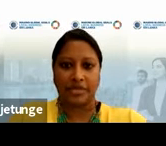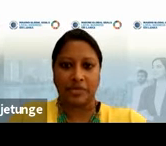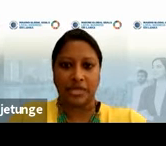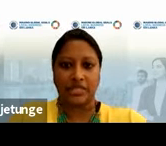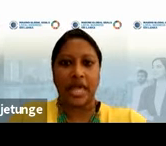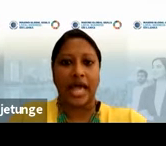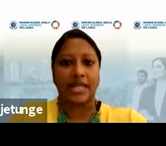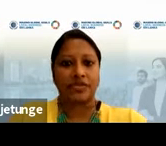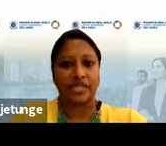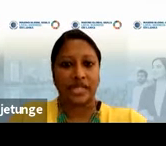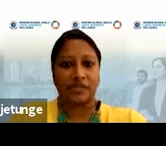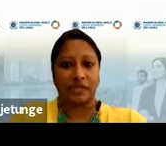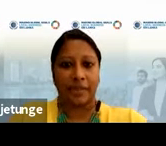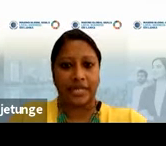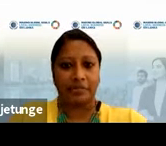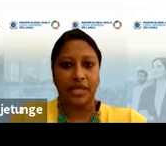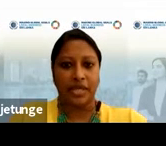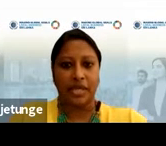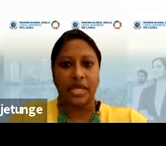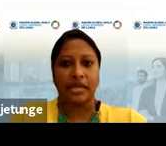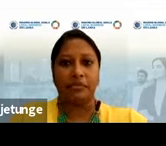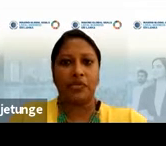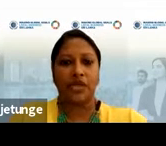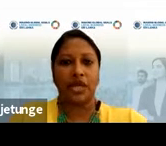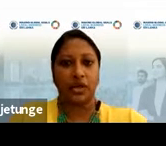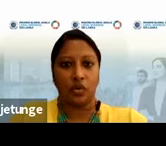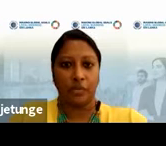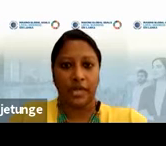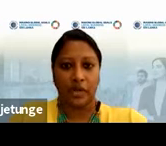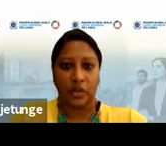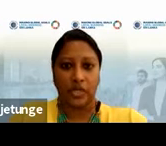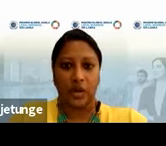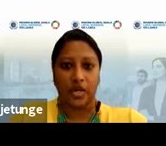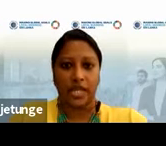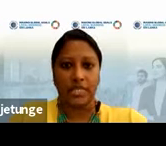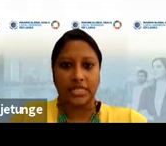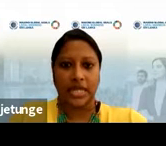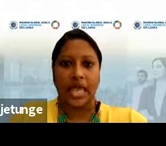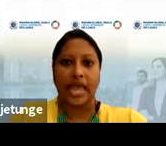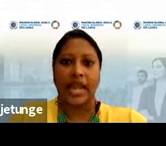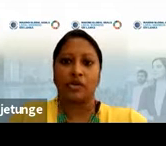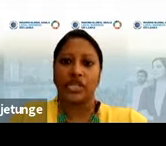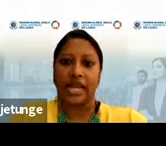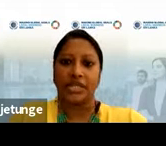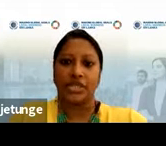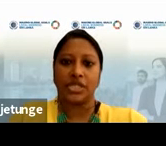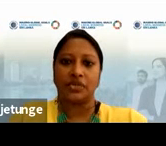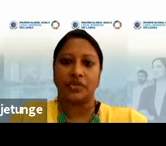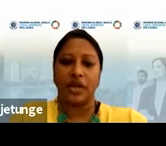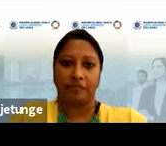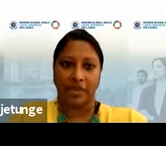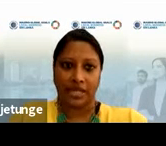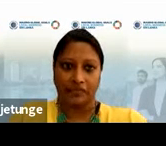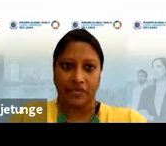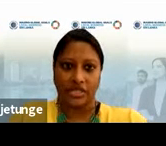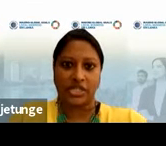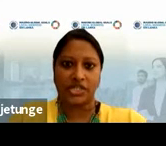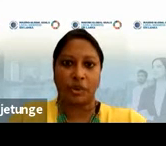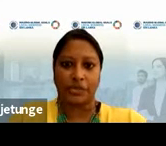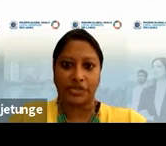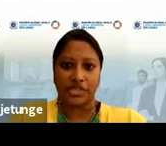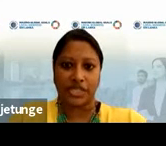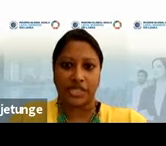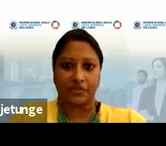on MSMEs as a result of the pandemic in both a global and local context, and how challenges have been converted